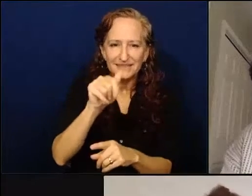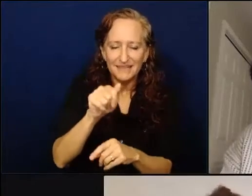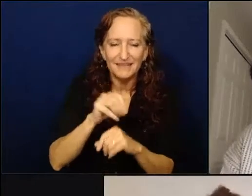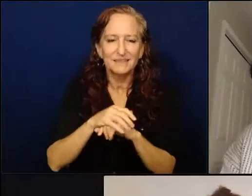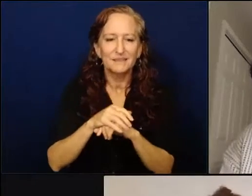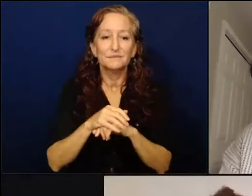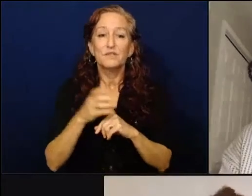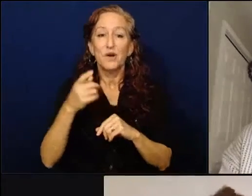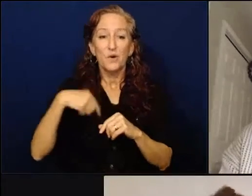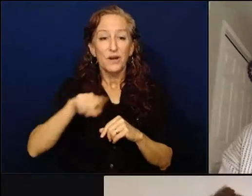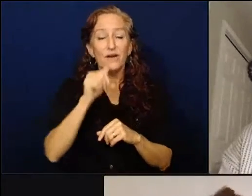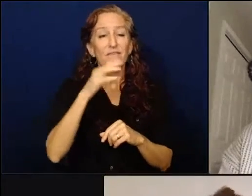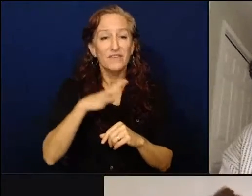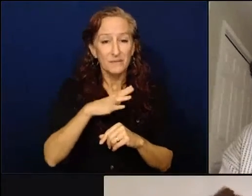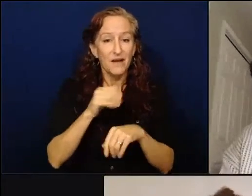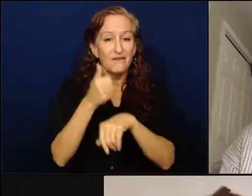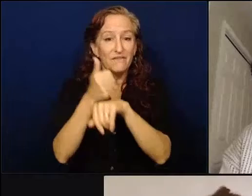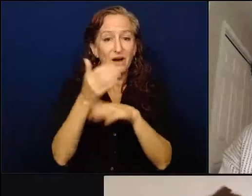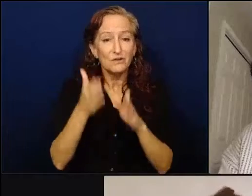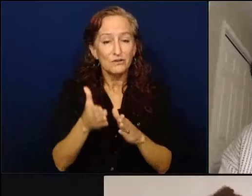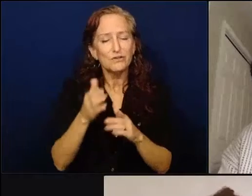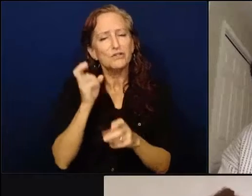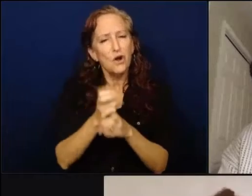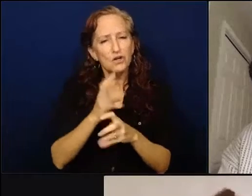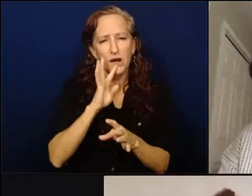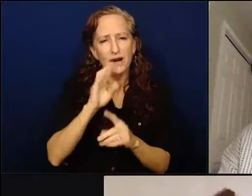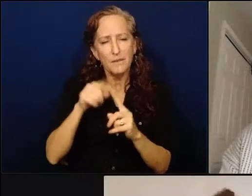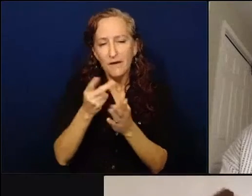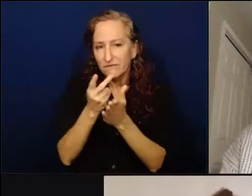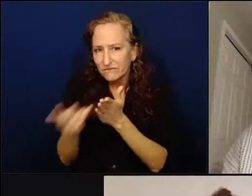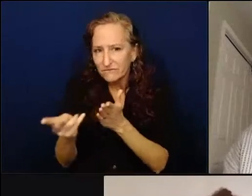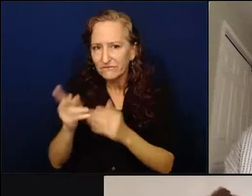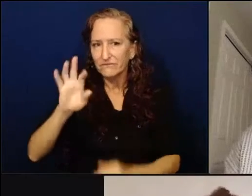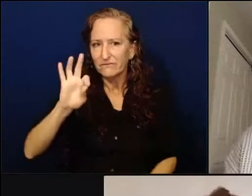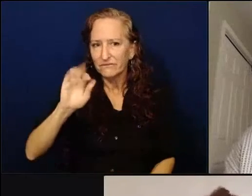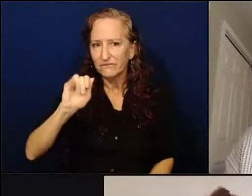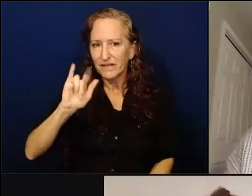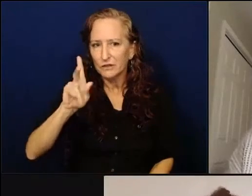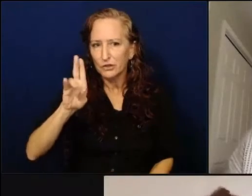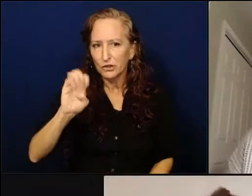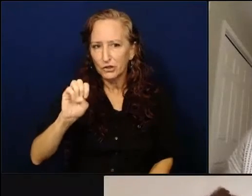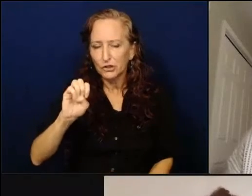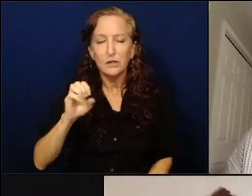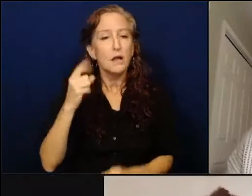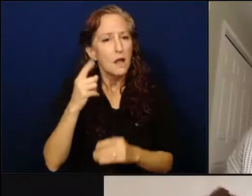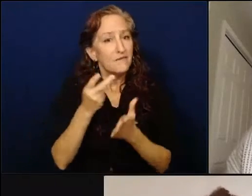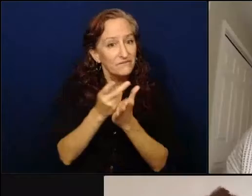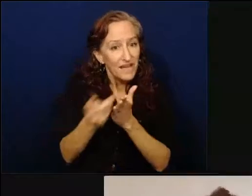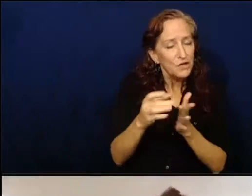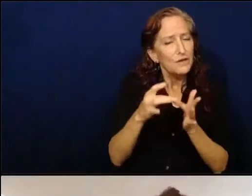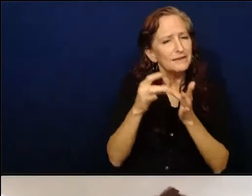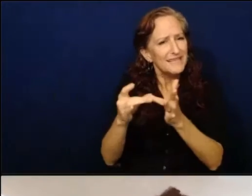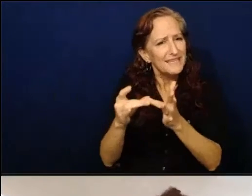female founders, to talk about failure. But oftentimes failures can really lead to some of the greatest lessons learned